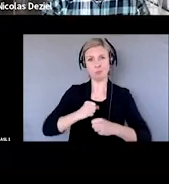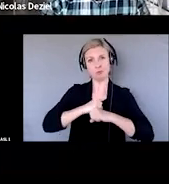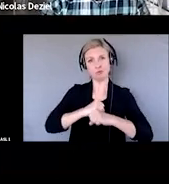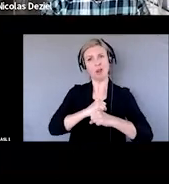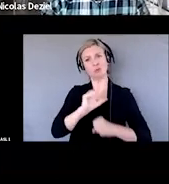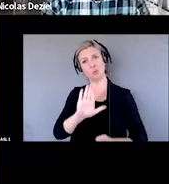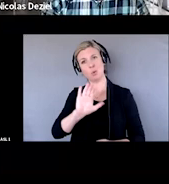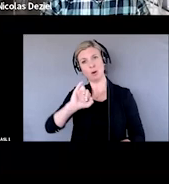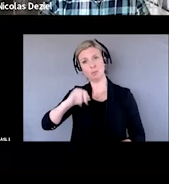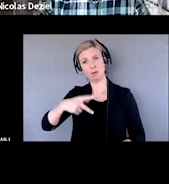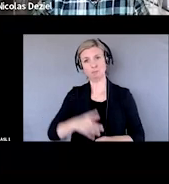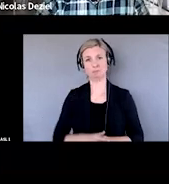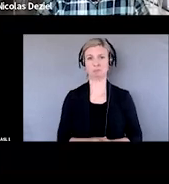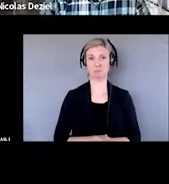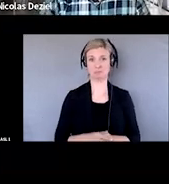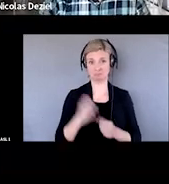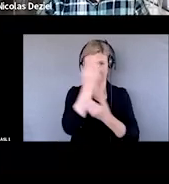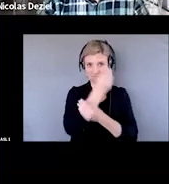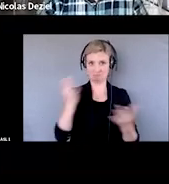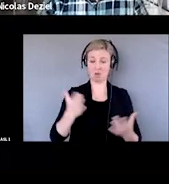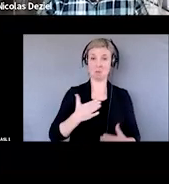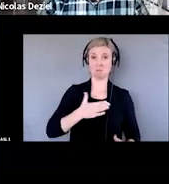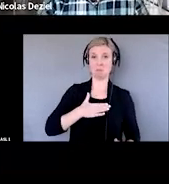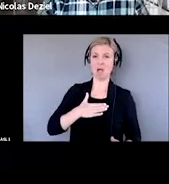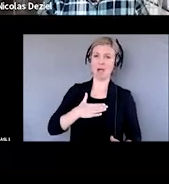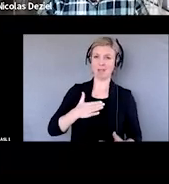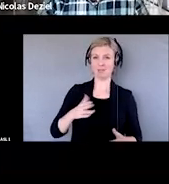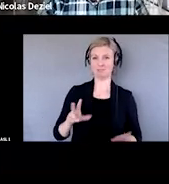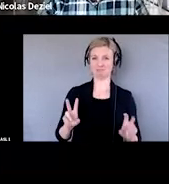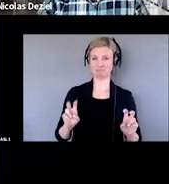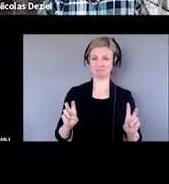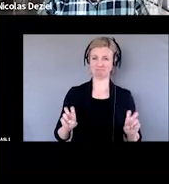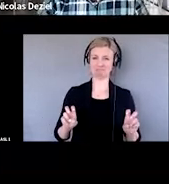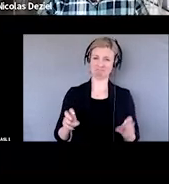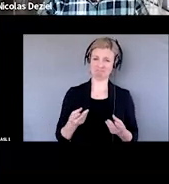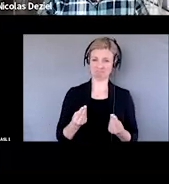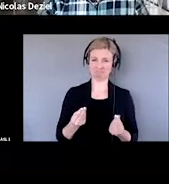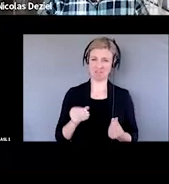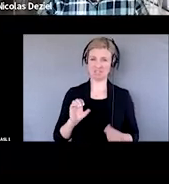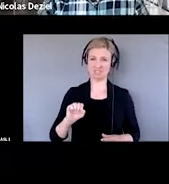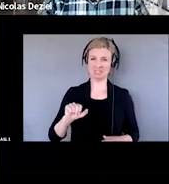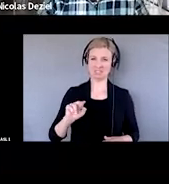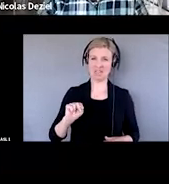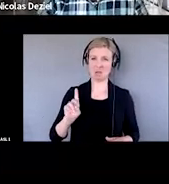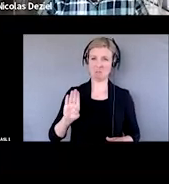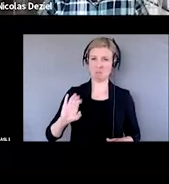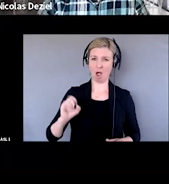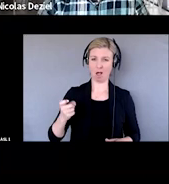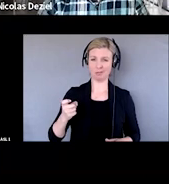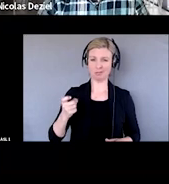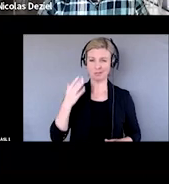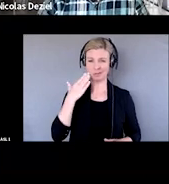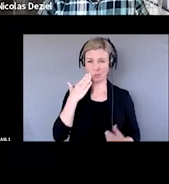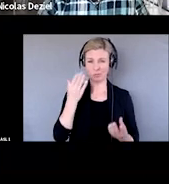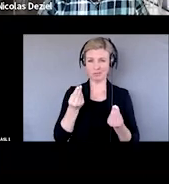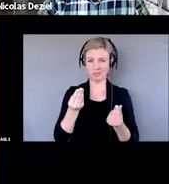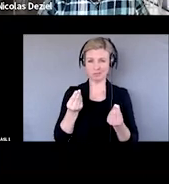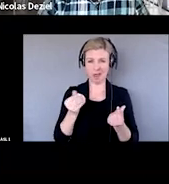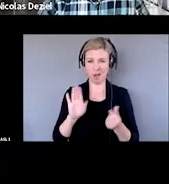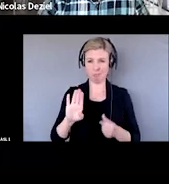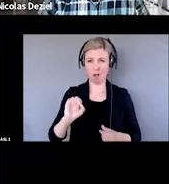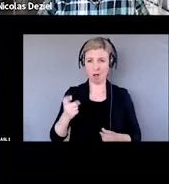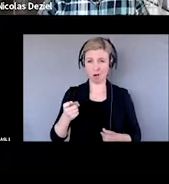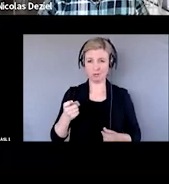My sandbox, to use an analogy, is limited to, I cannot provide any